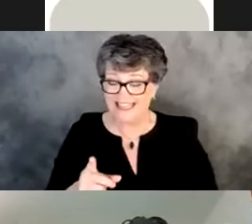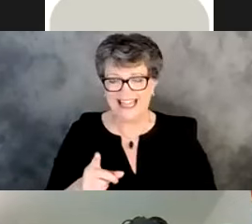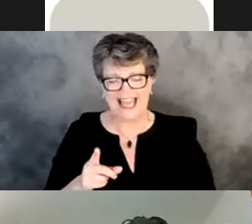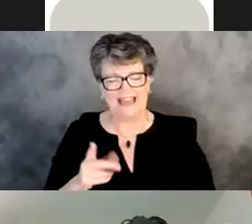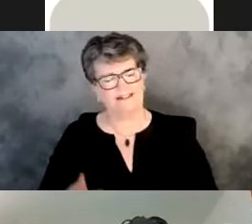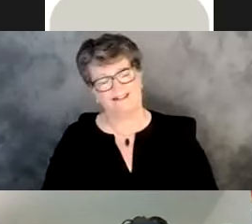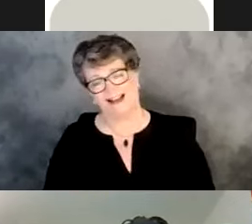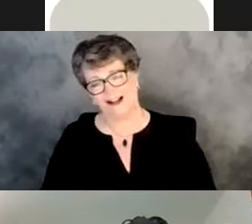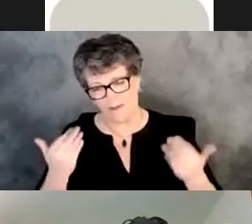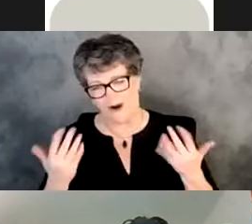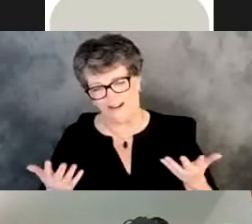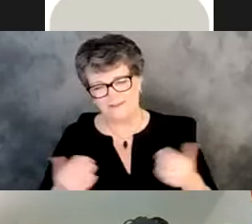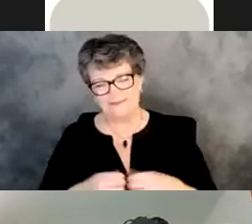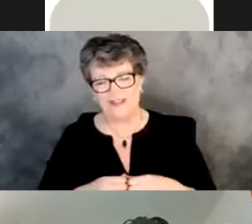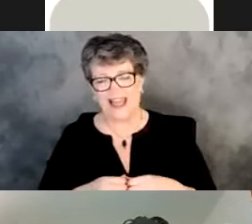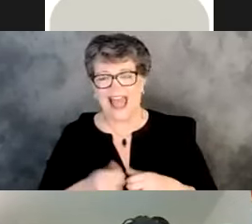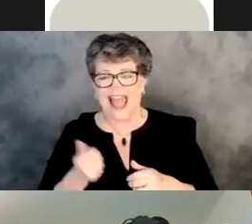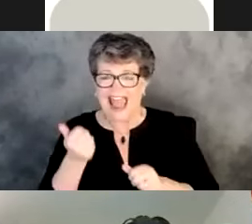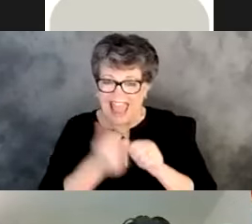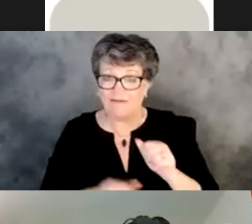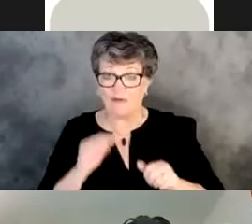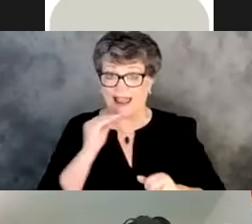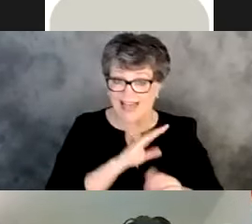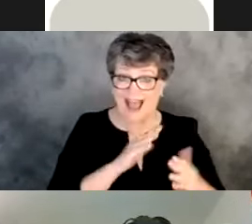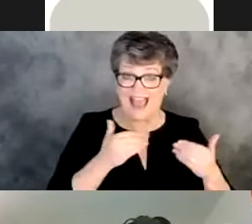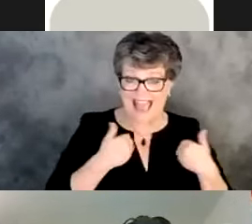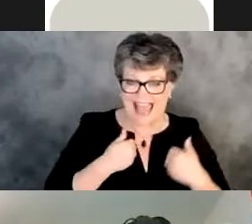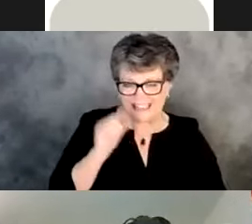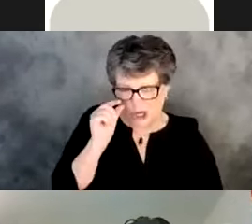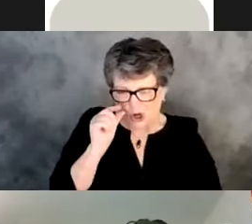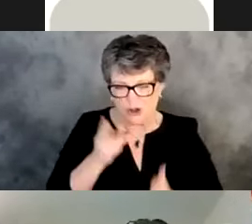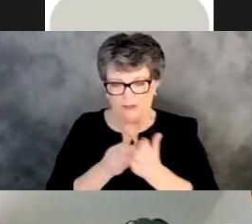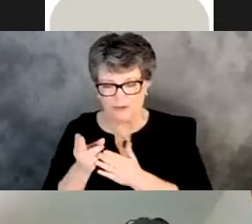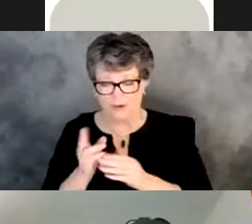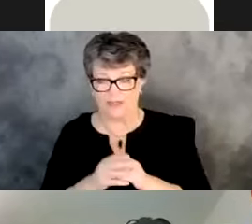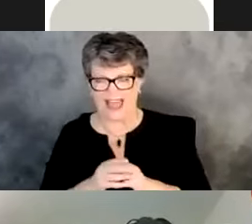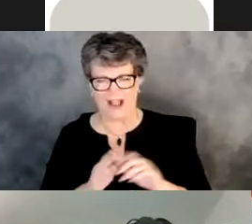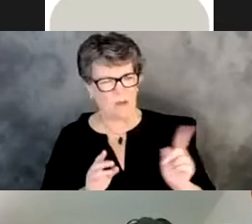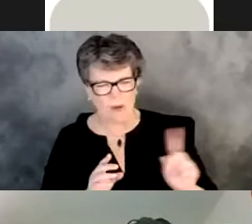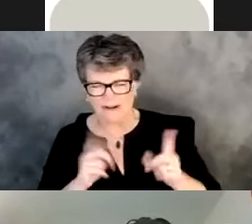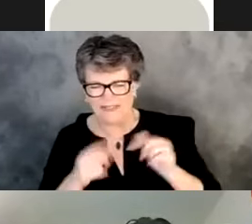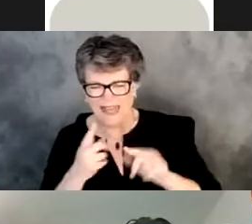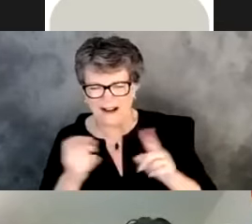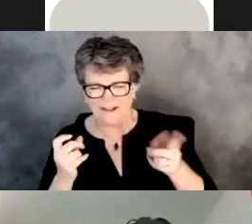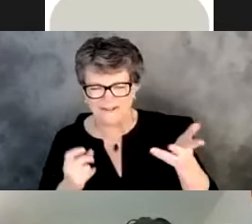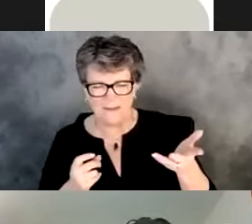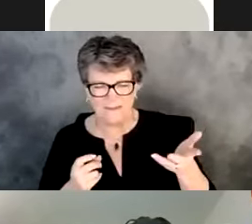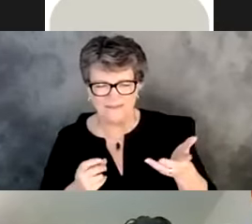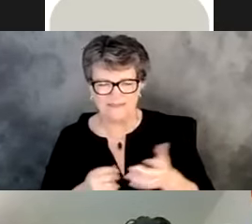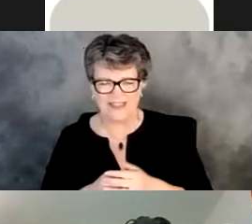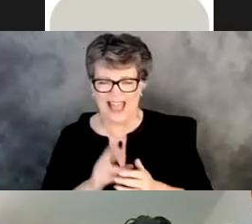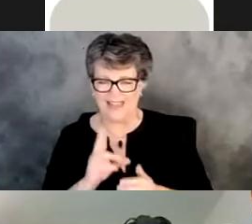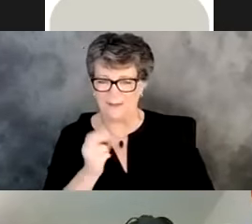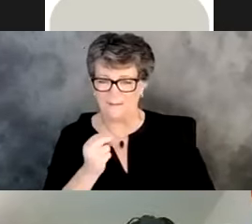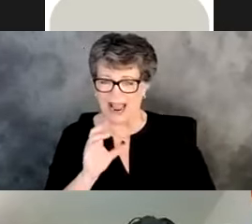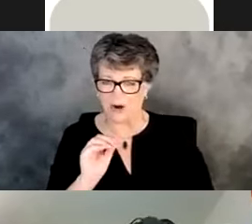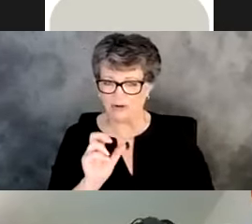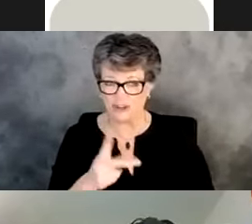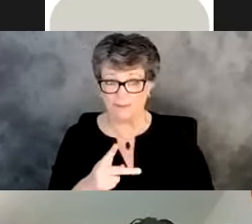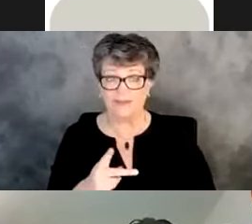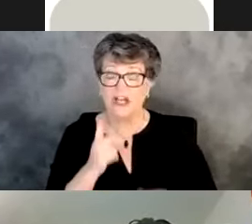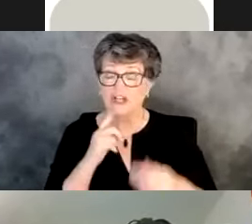that usually every lie has a kernel of truth. So I was like, where in the world did the microchip thing come from? So it turns